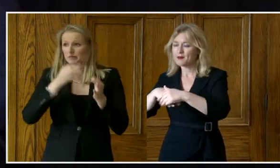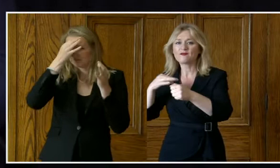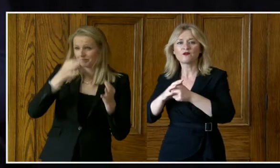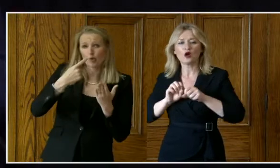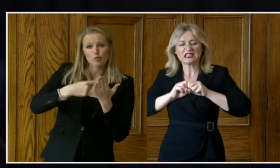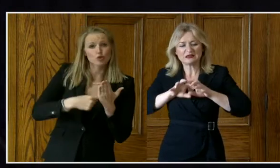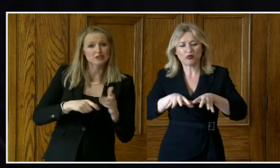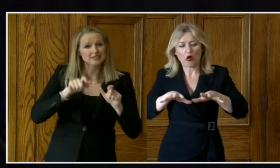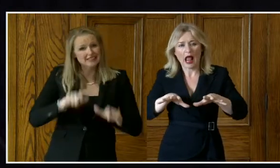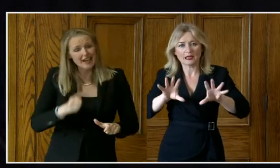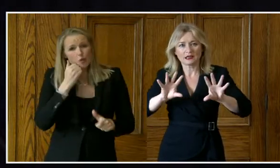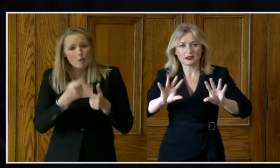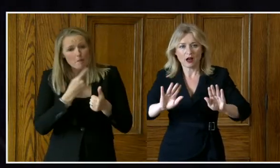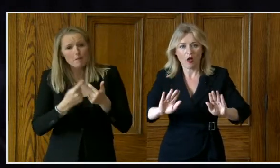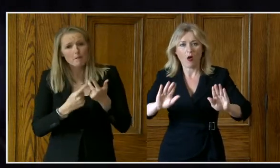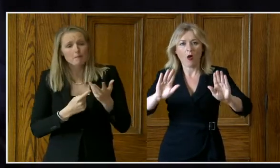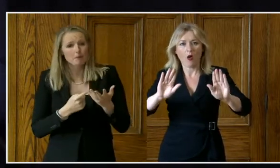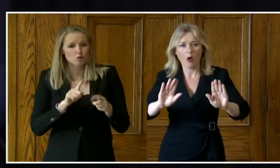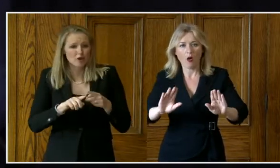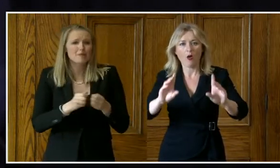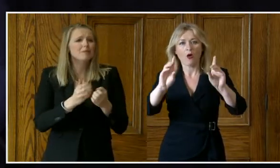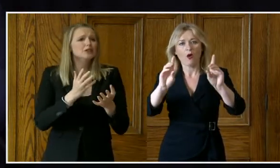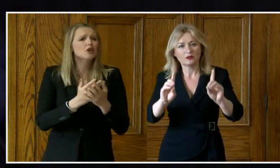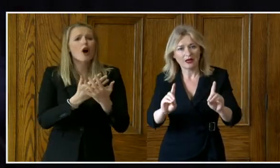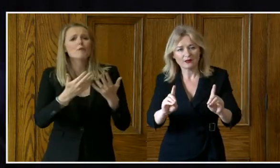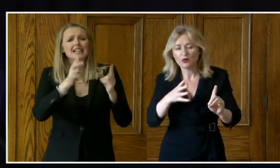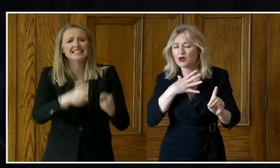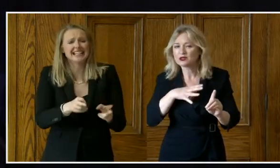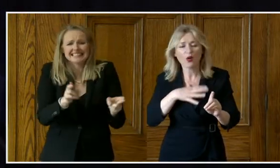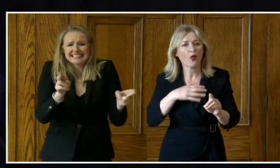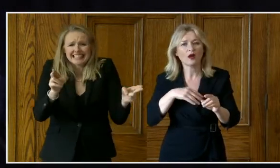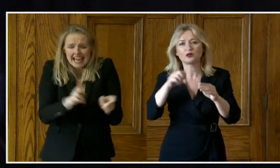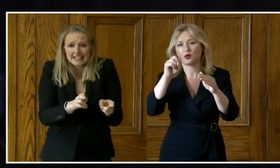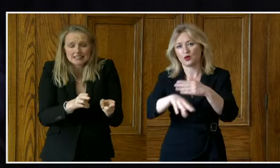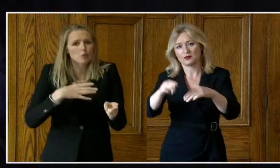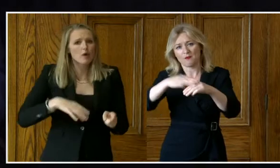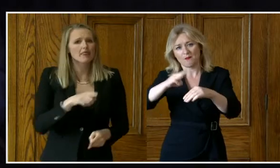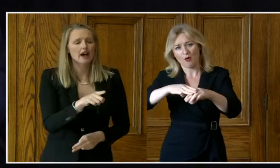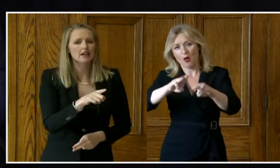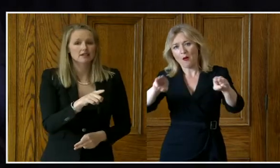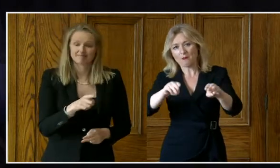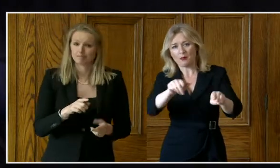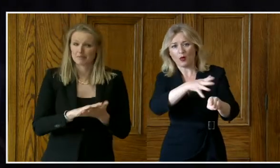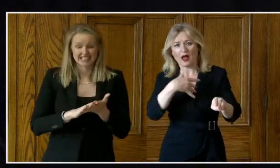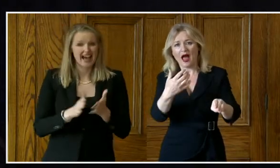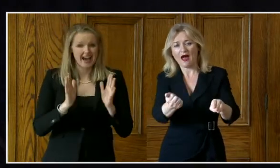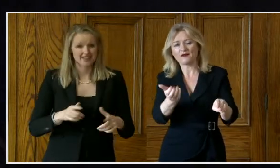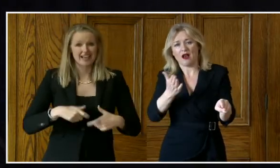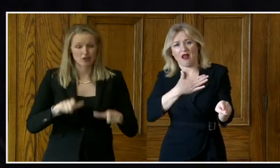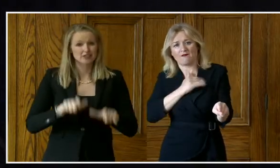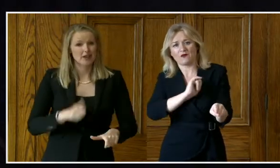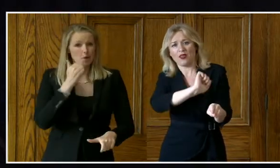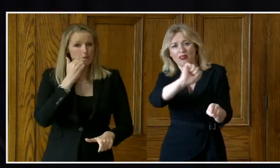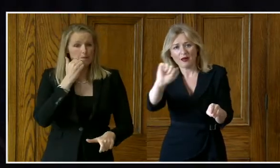all a fighting chance in reducing the number of loved ones that we actually lose. And this is the right thing to do. But the executive has